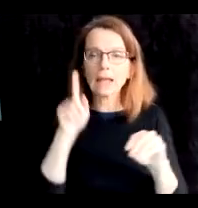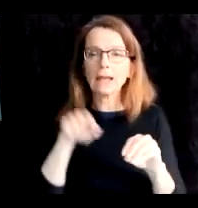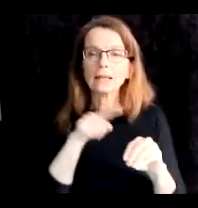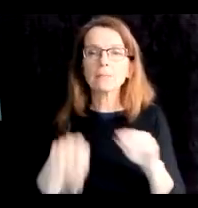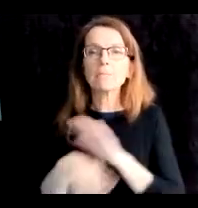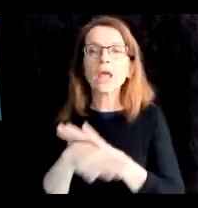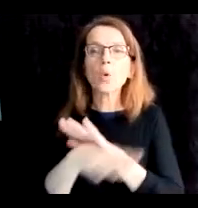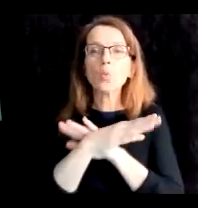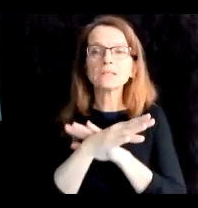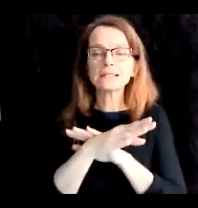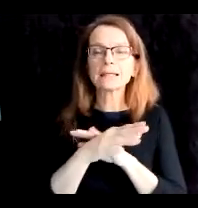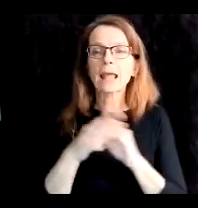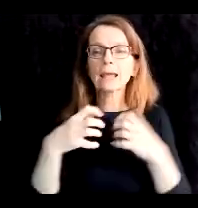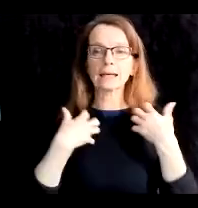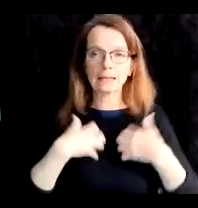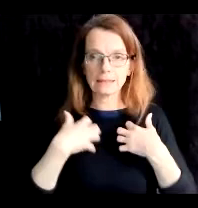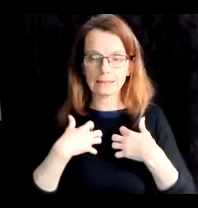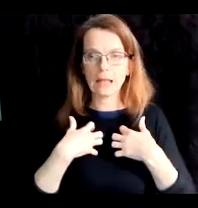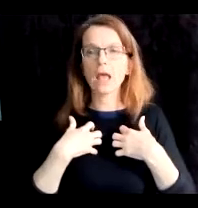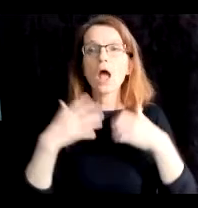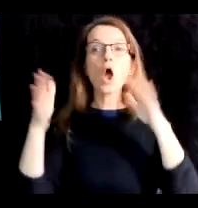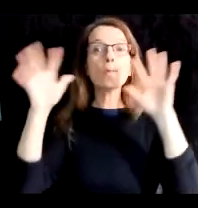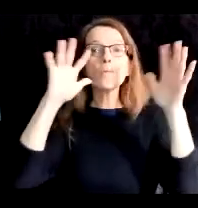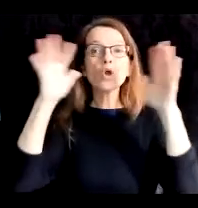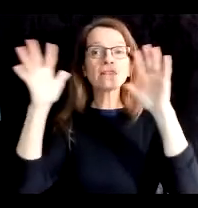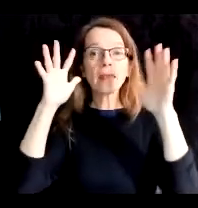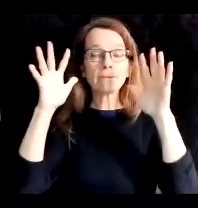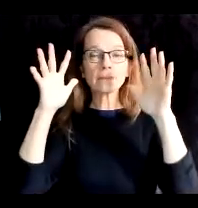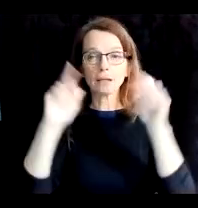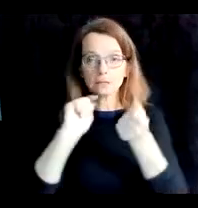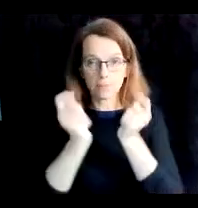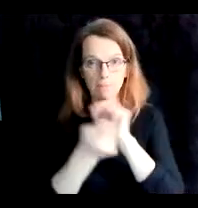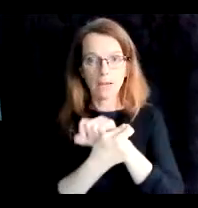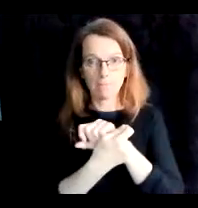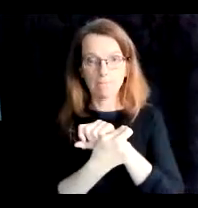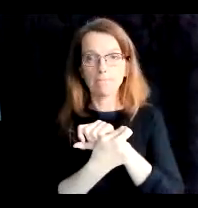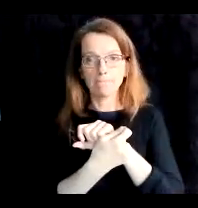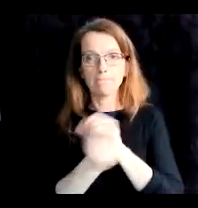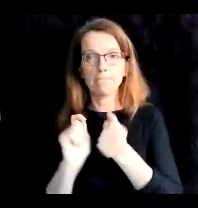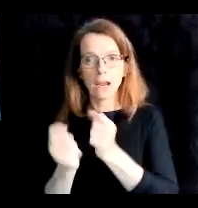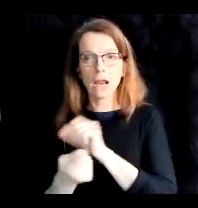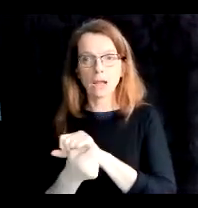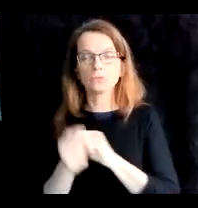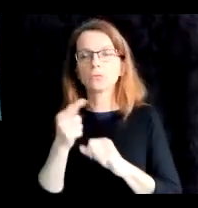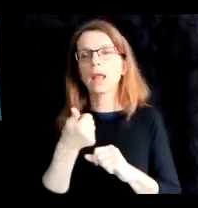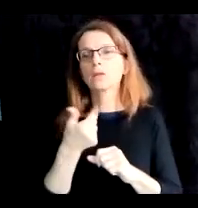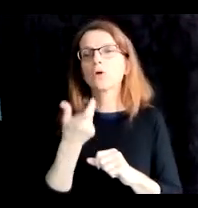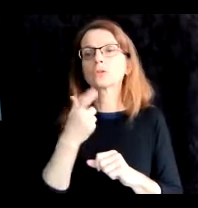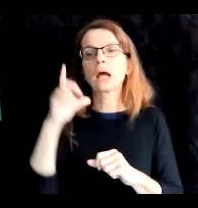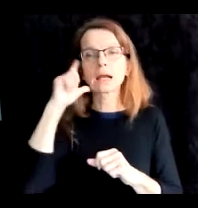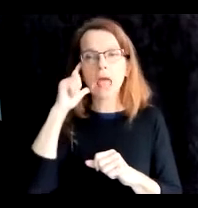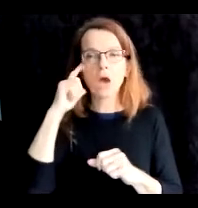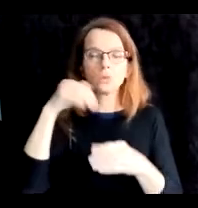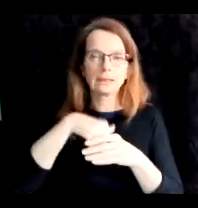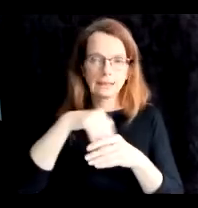topic of today, of any political, social, economic discussions, and the environmental degradation. Well, if there is anything that